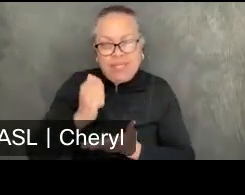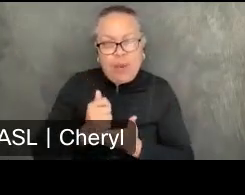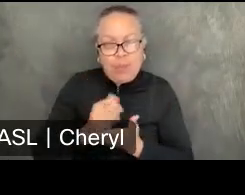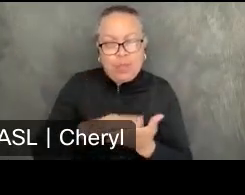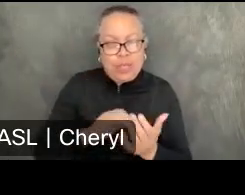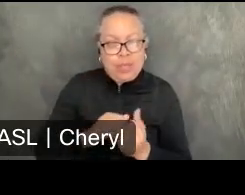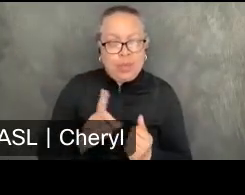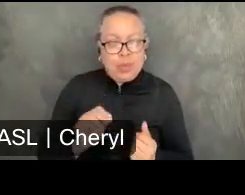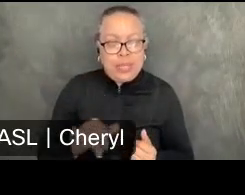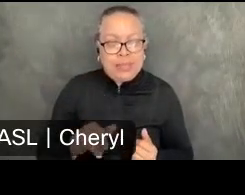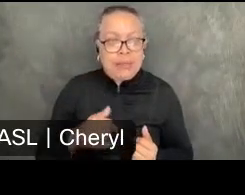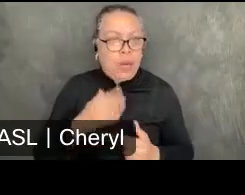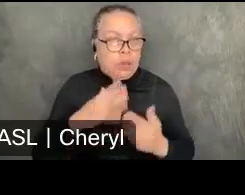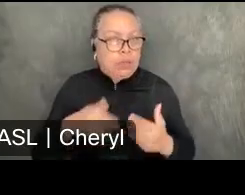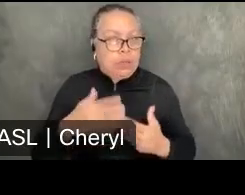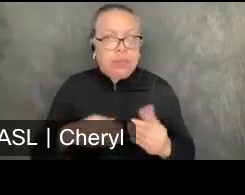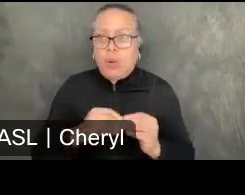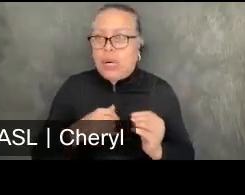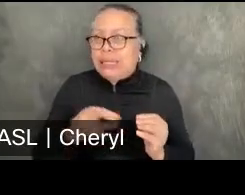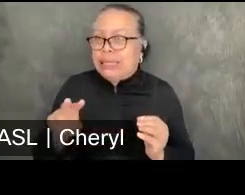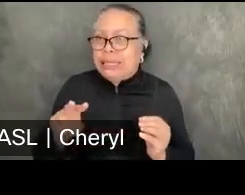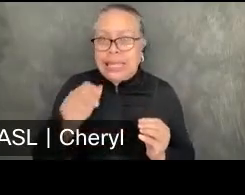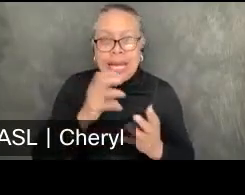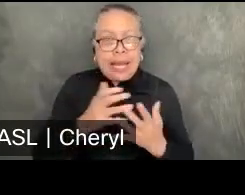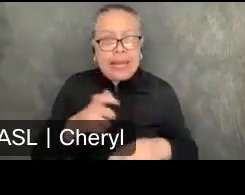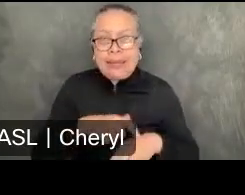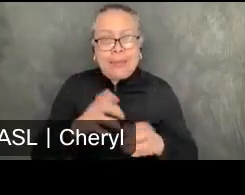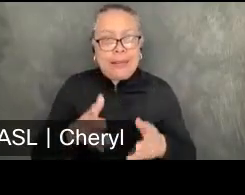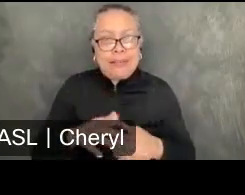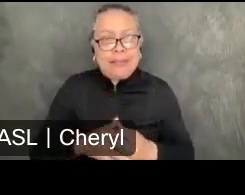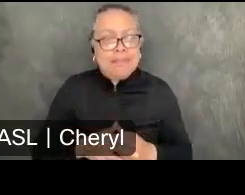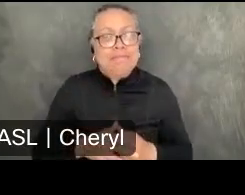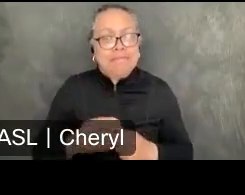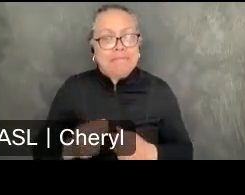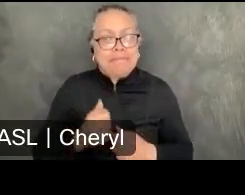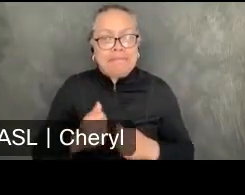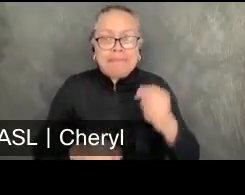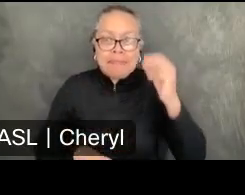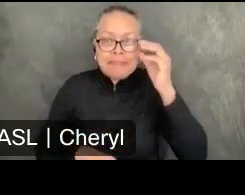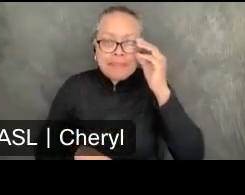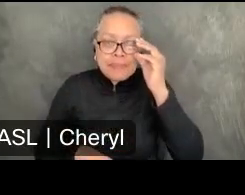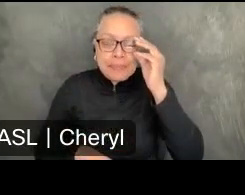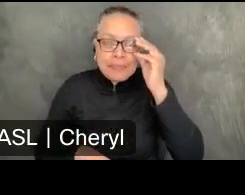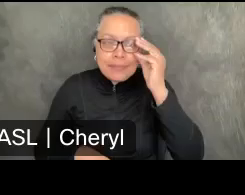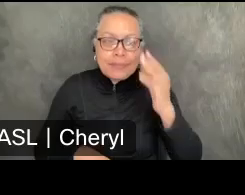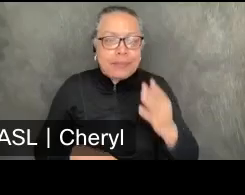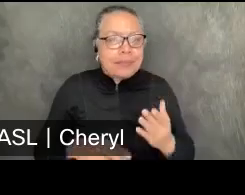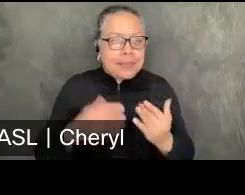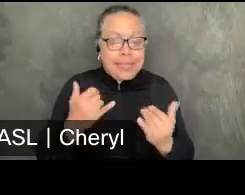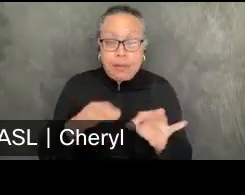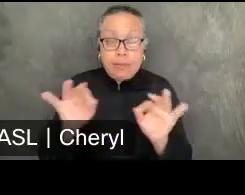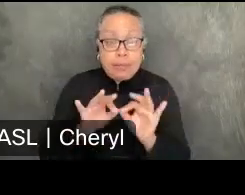I'm going to speed ahead because I'm realizing we don't have a whole lot of time left. And so here we want to make sure that we're